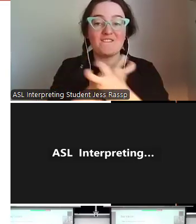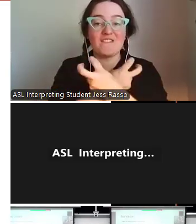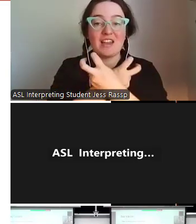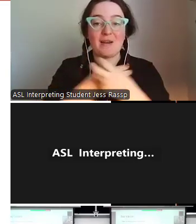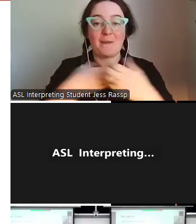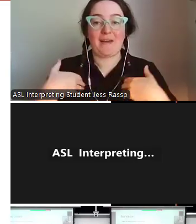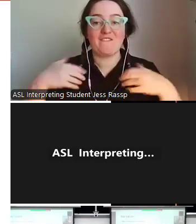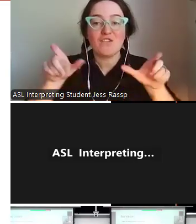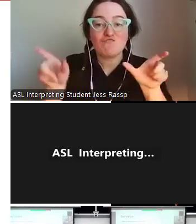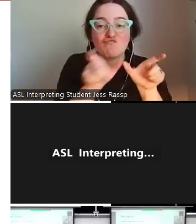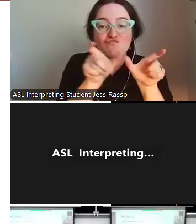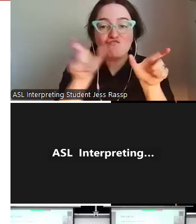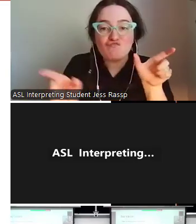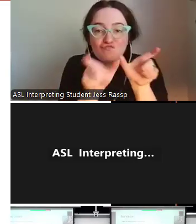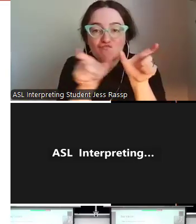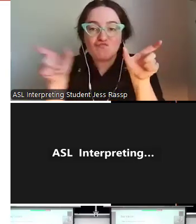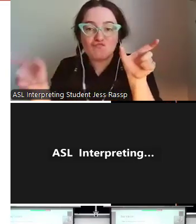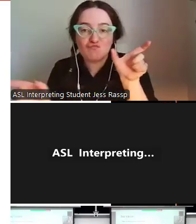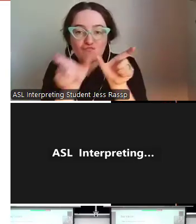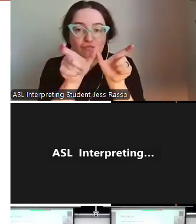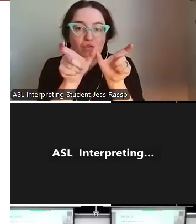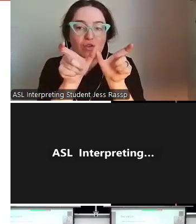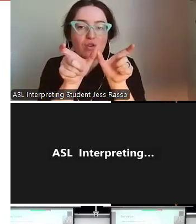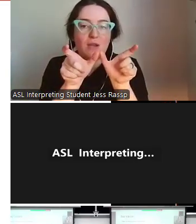compounds. All right. And